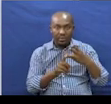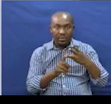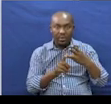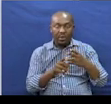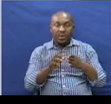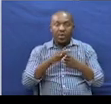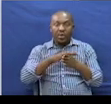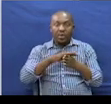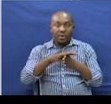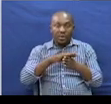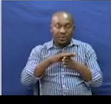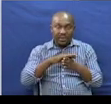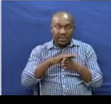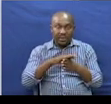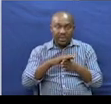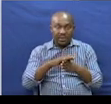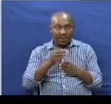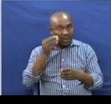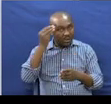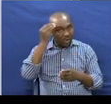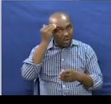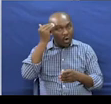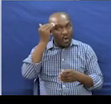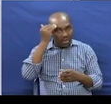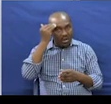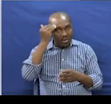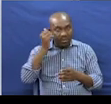use the knowledge